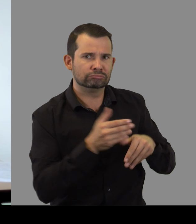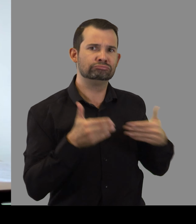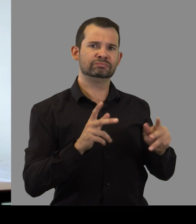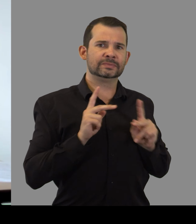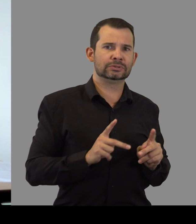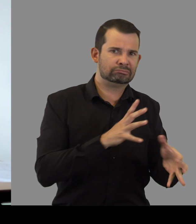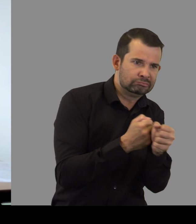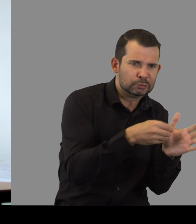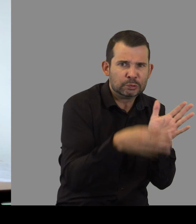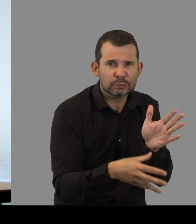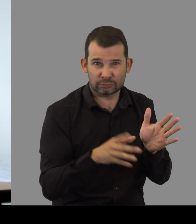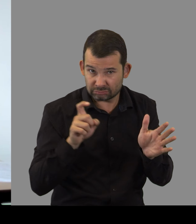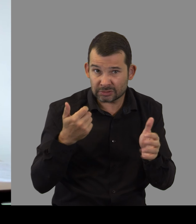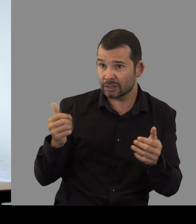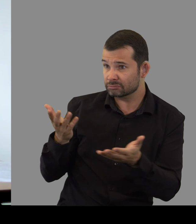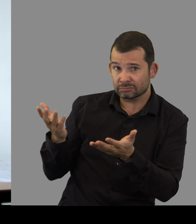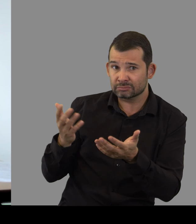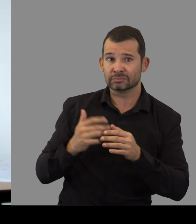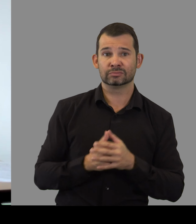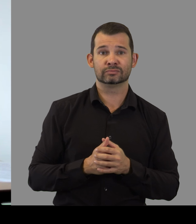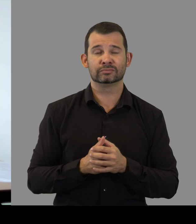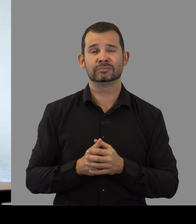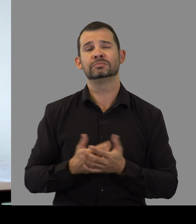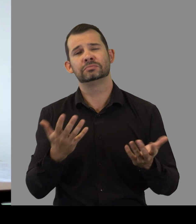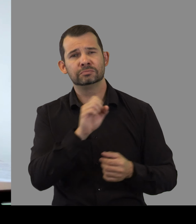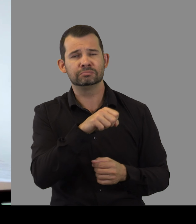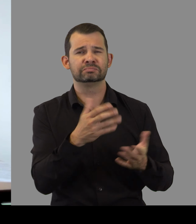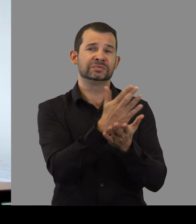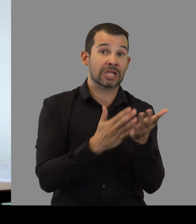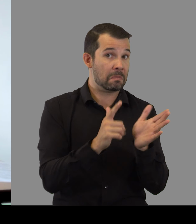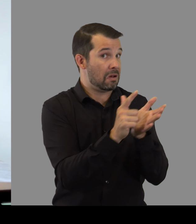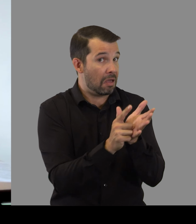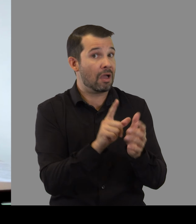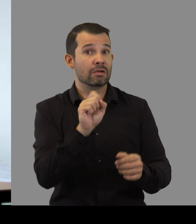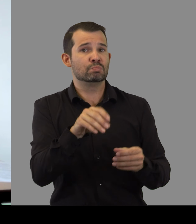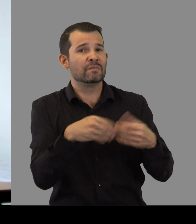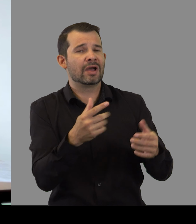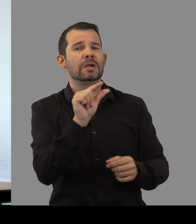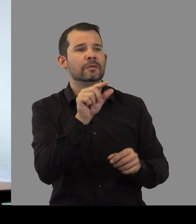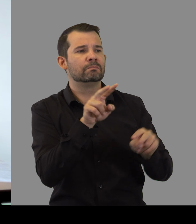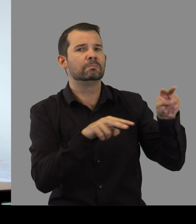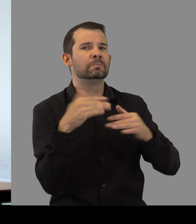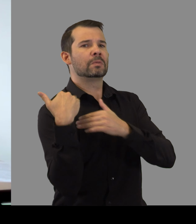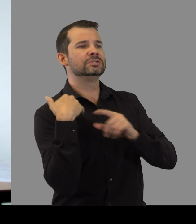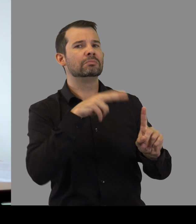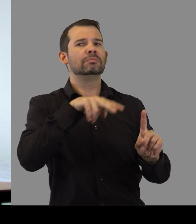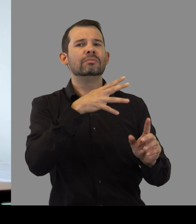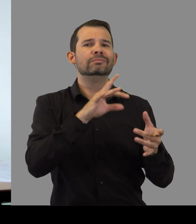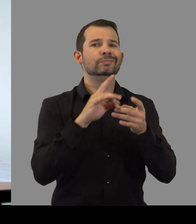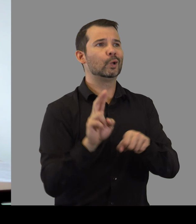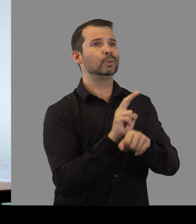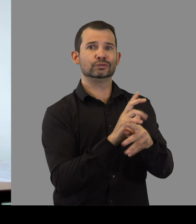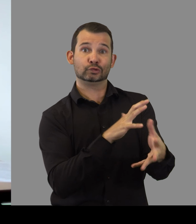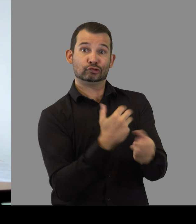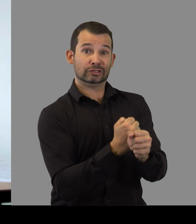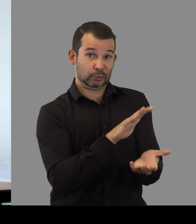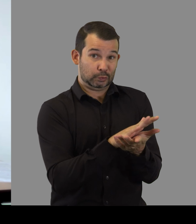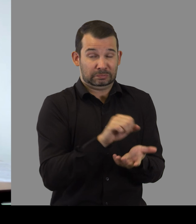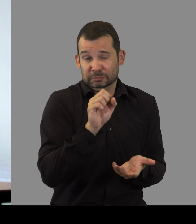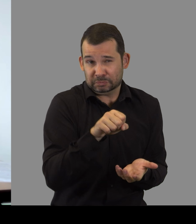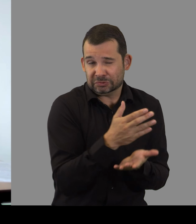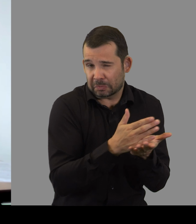of physical restraint on a student? So there are some laws that do provide minor oversight on the use